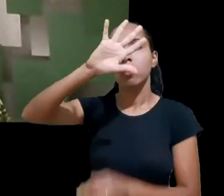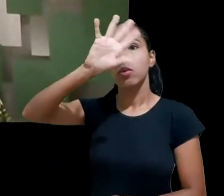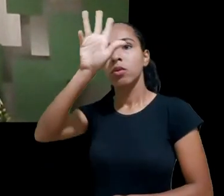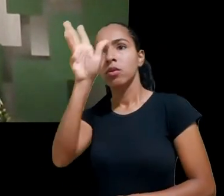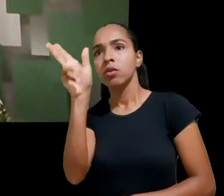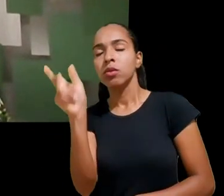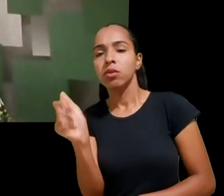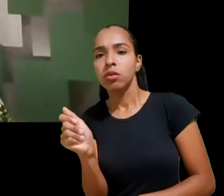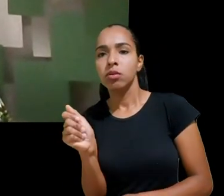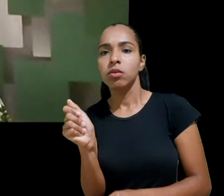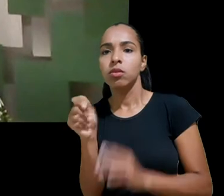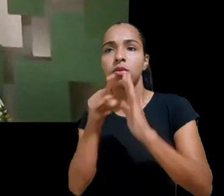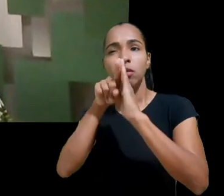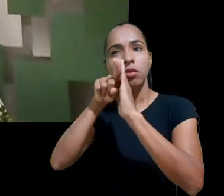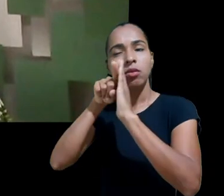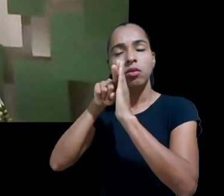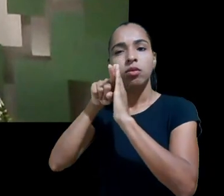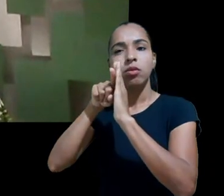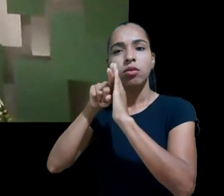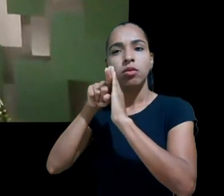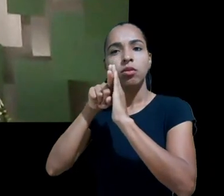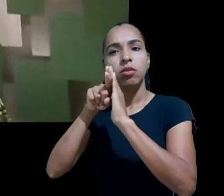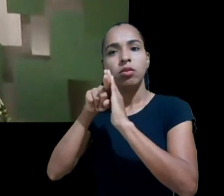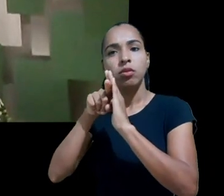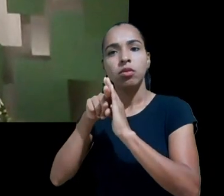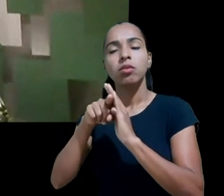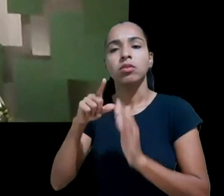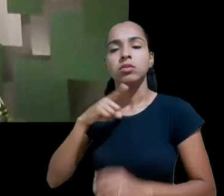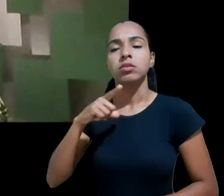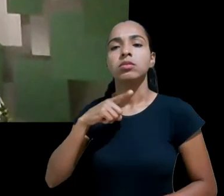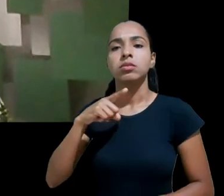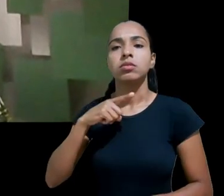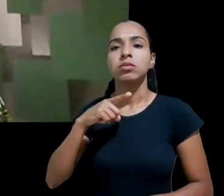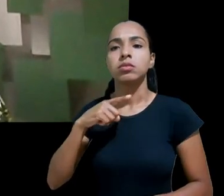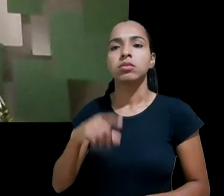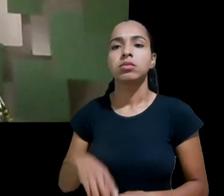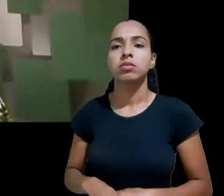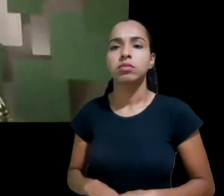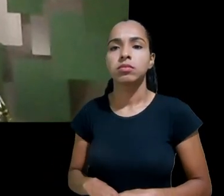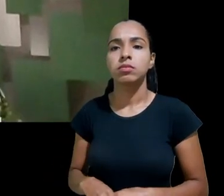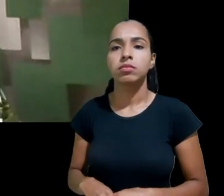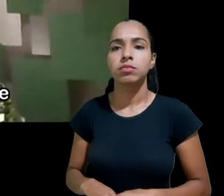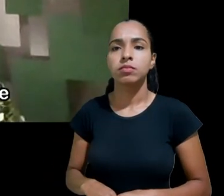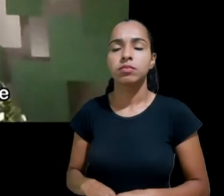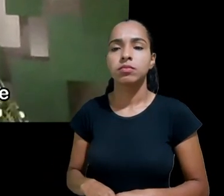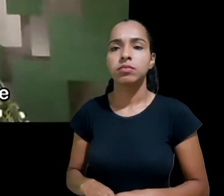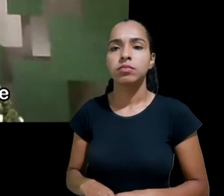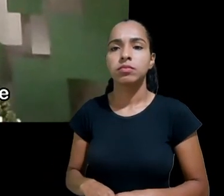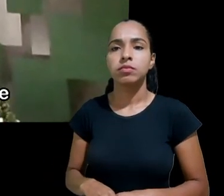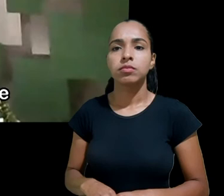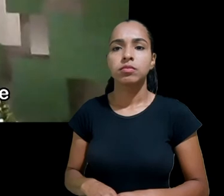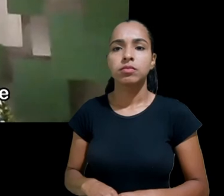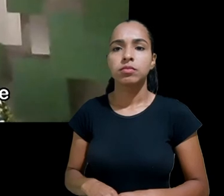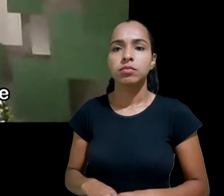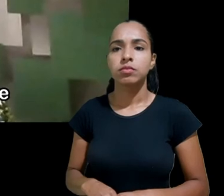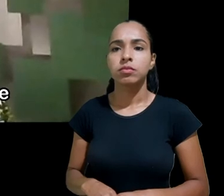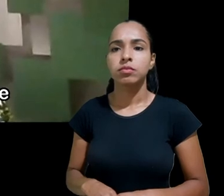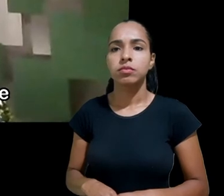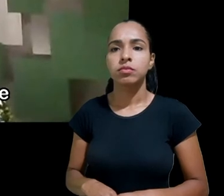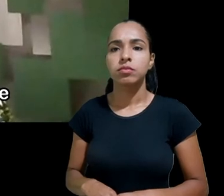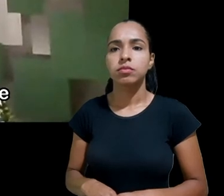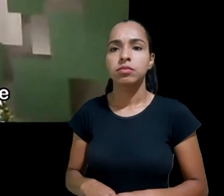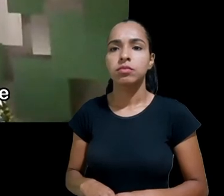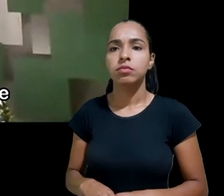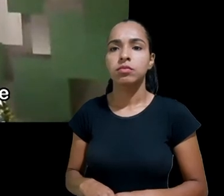designing uh a strategy child online protection in framework of a source which